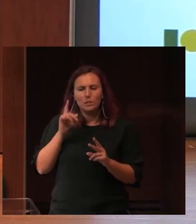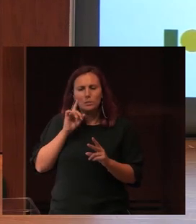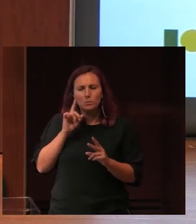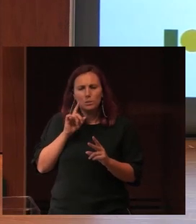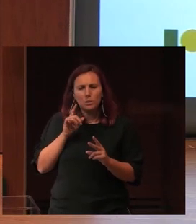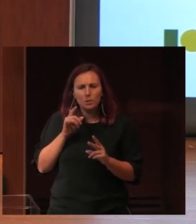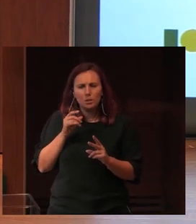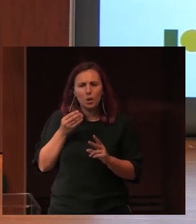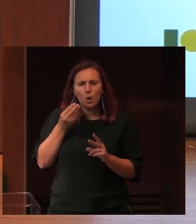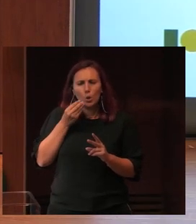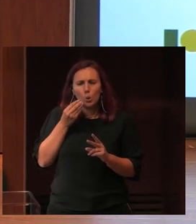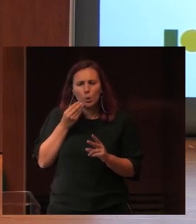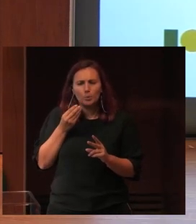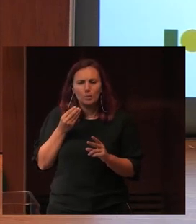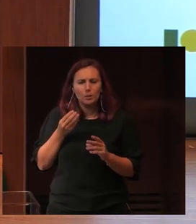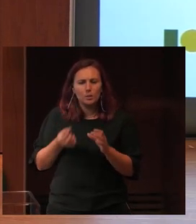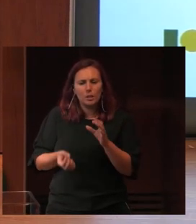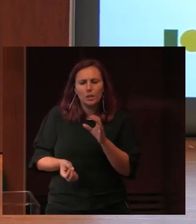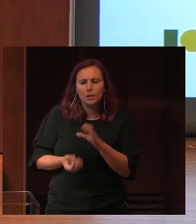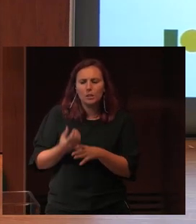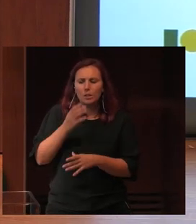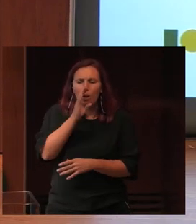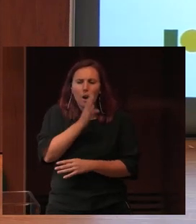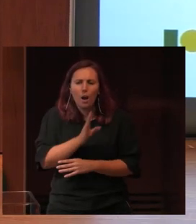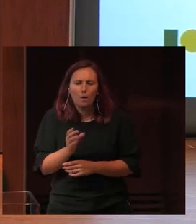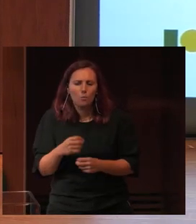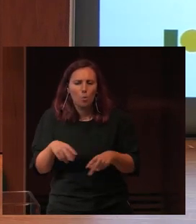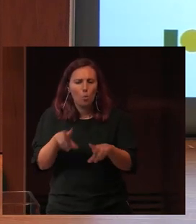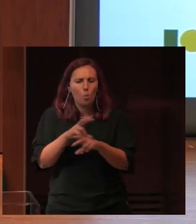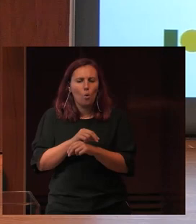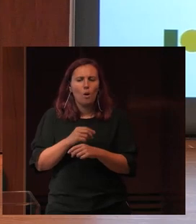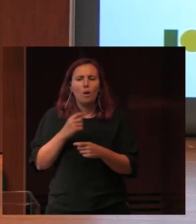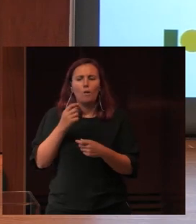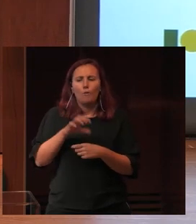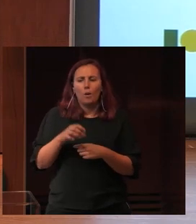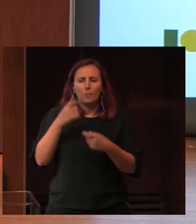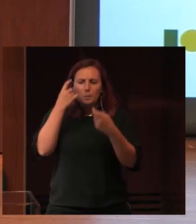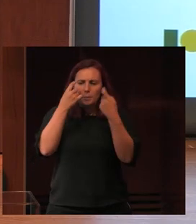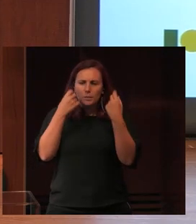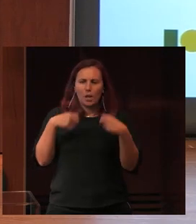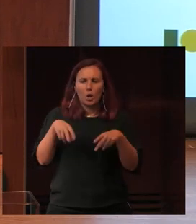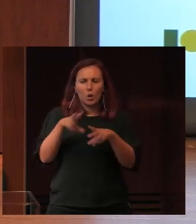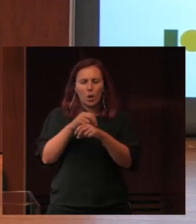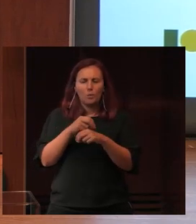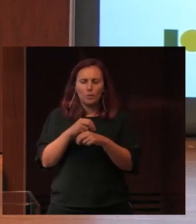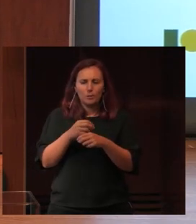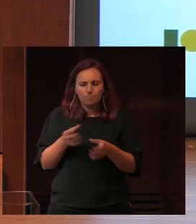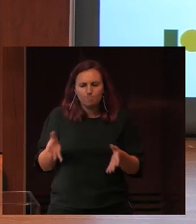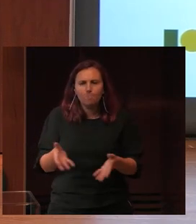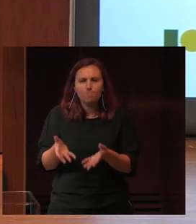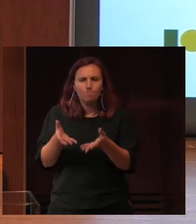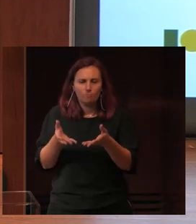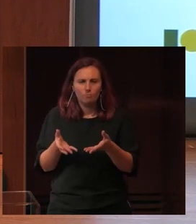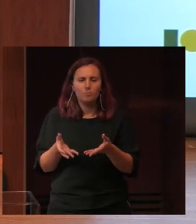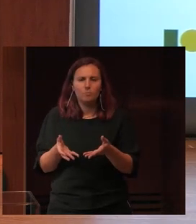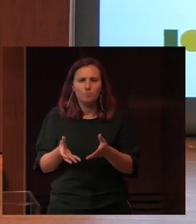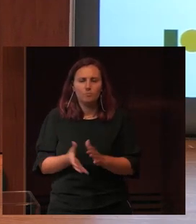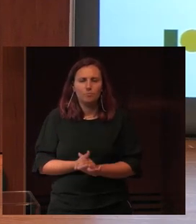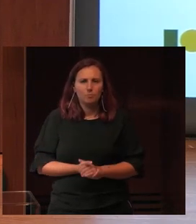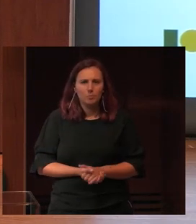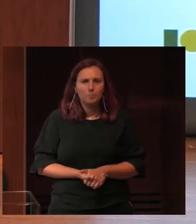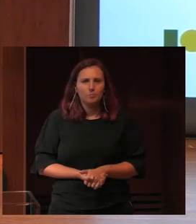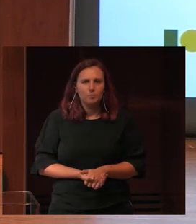creating new habits, new way of thinking, and new defenses for this challenging and